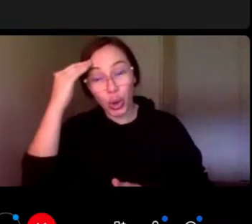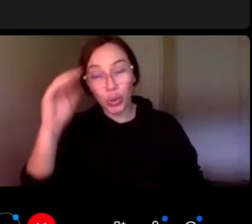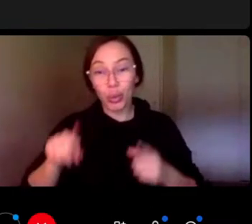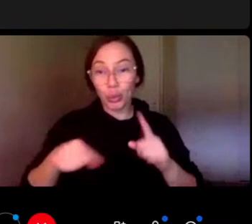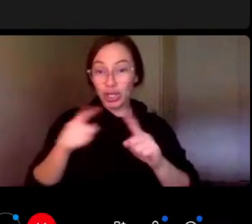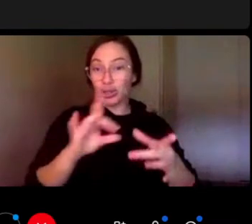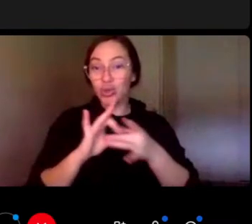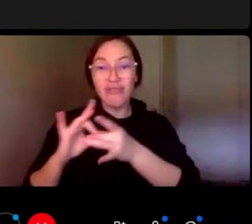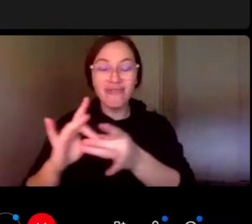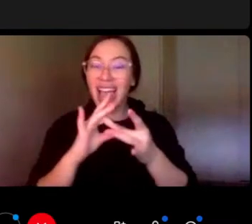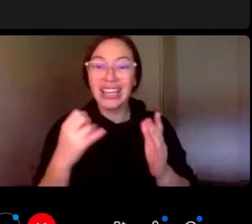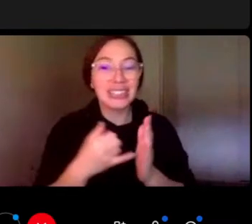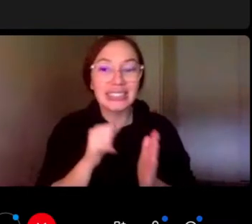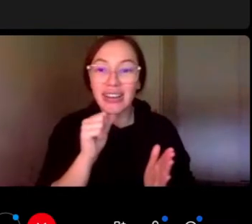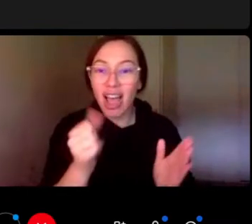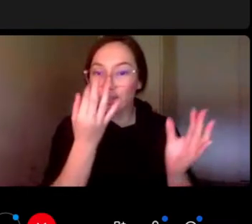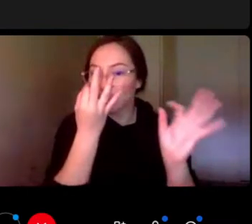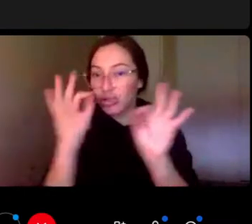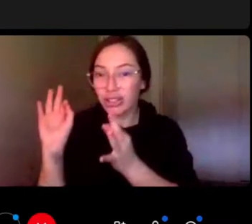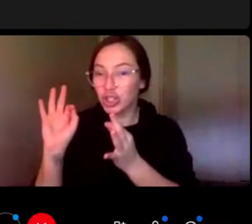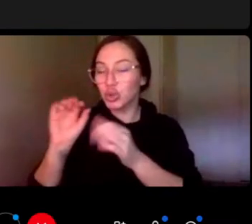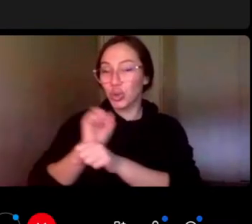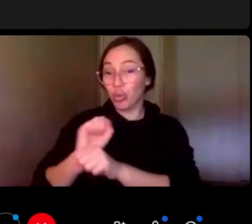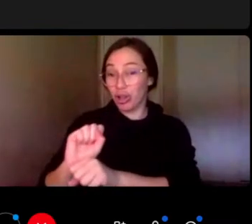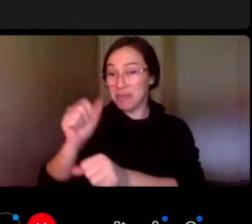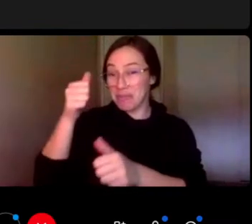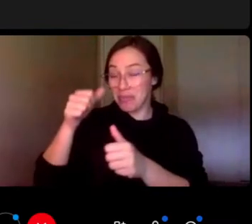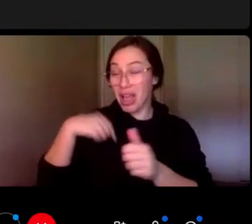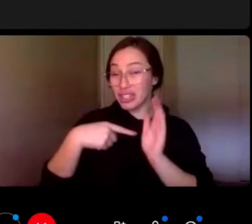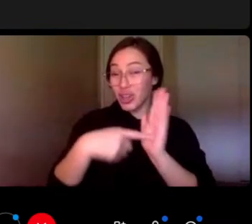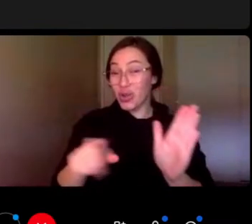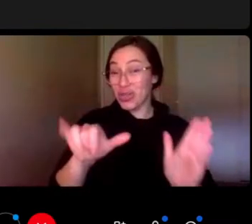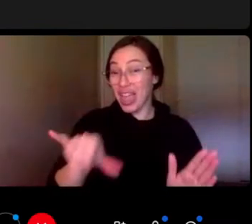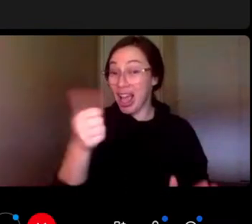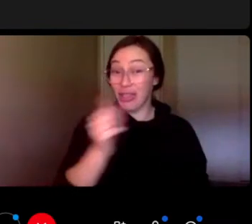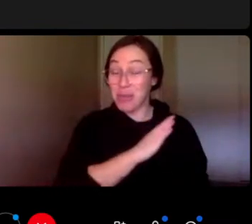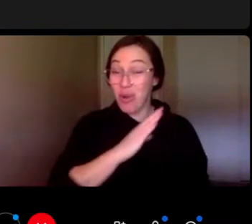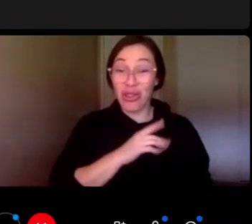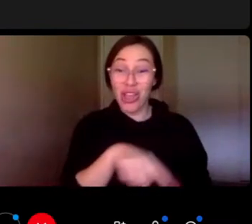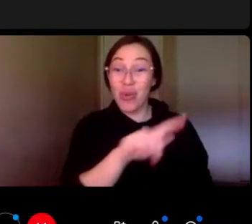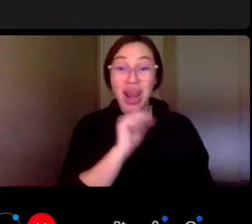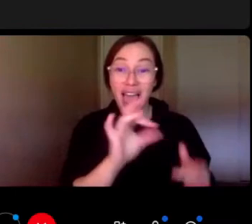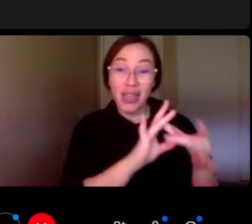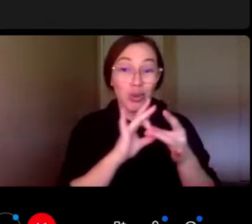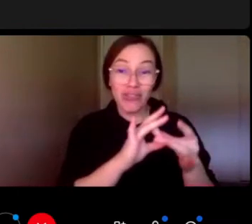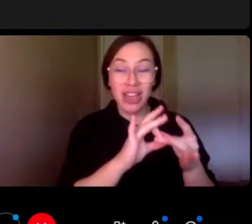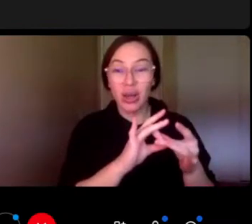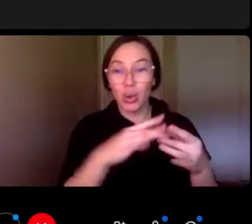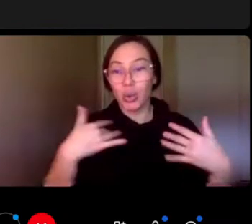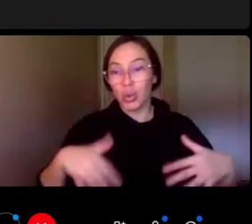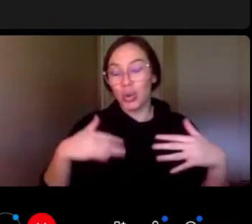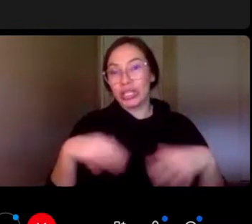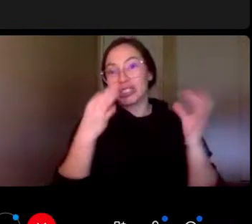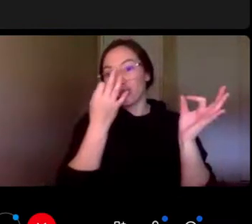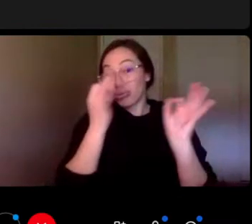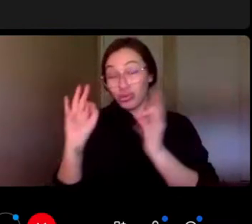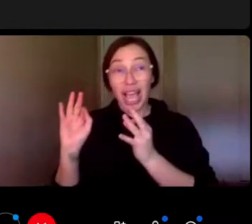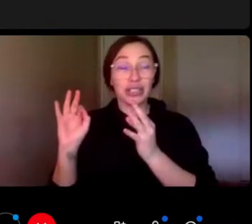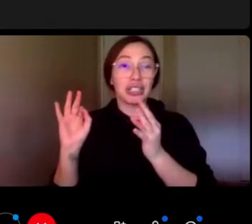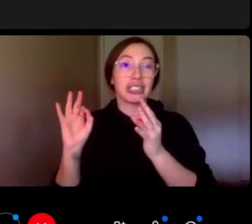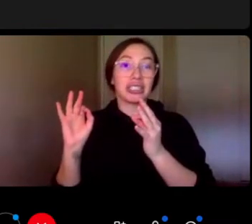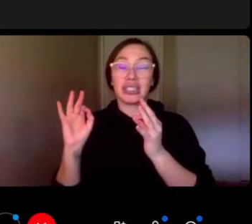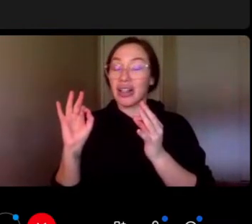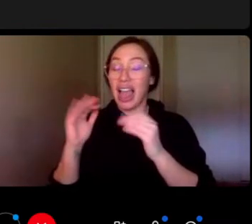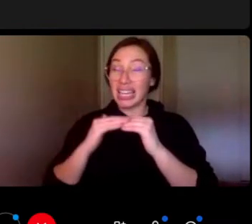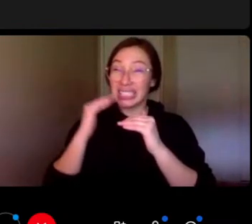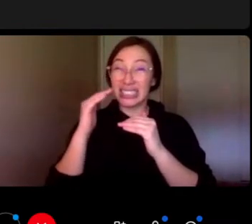you're not a distraction to the work. When I shared with you that other board, the board that wasn't unified, it was such a distraction that at a